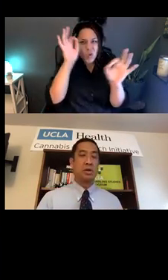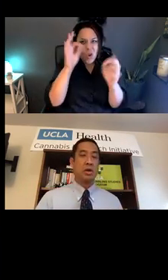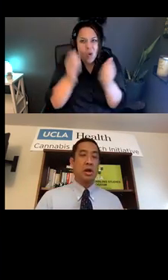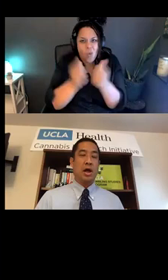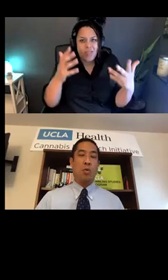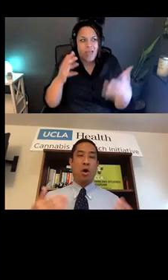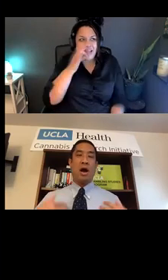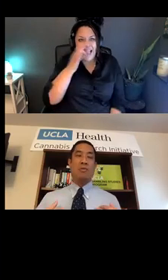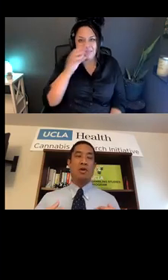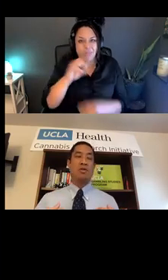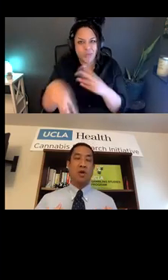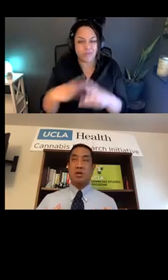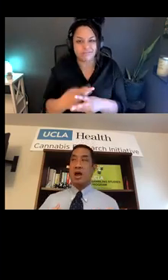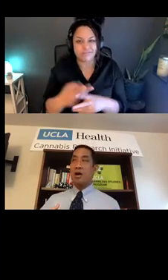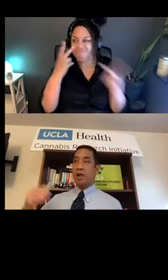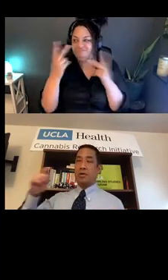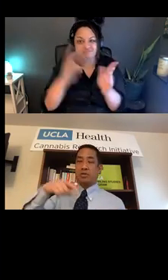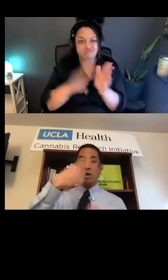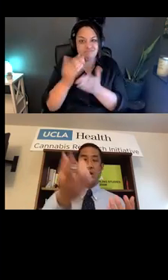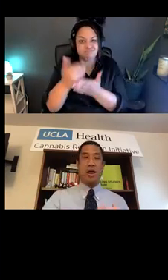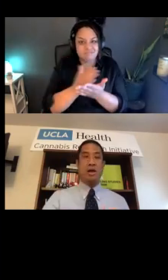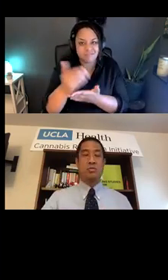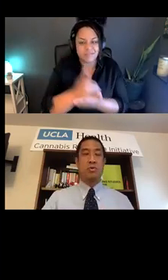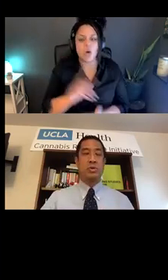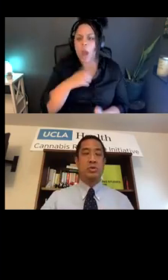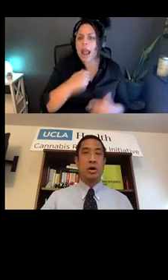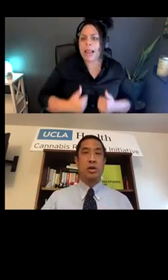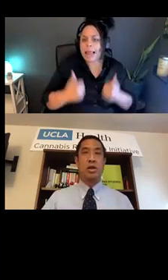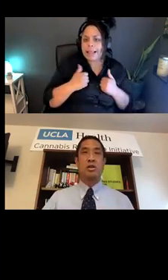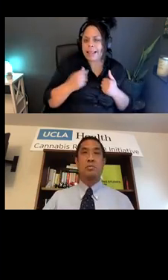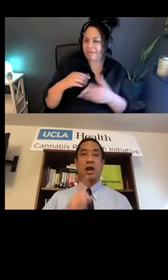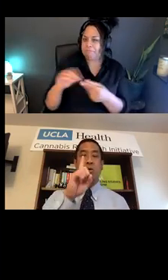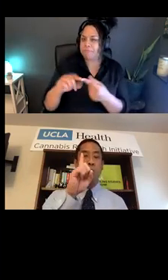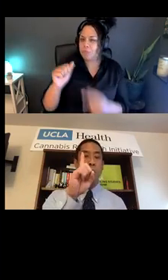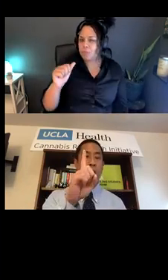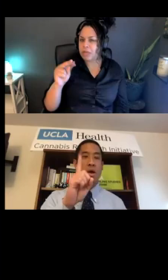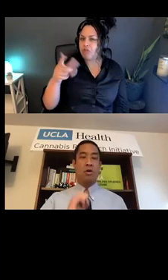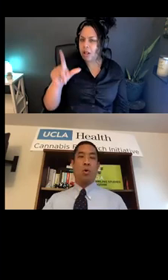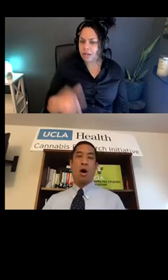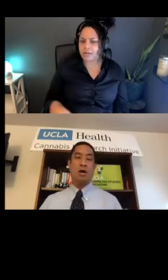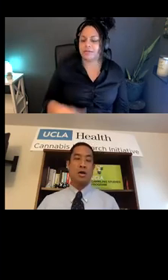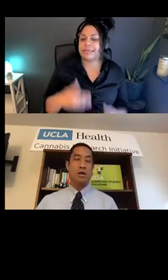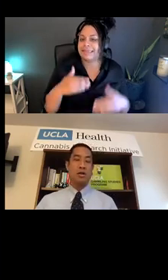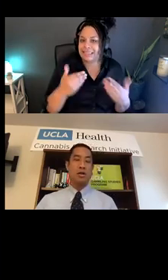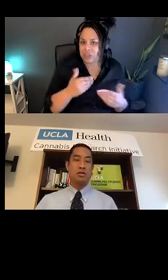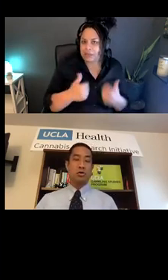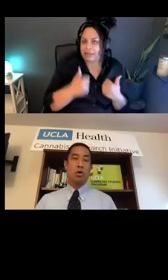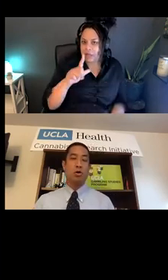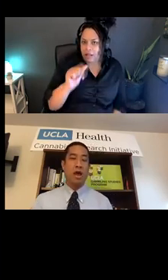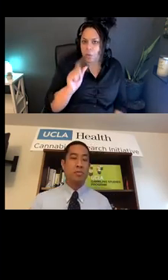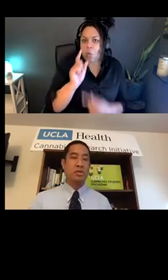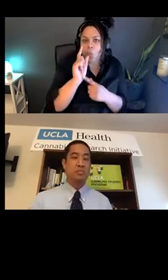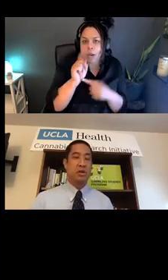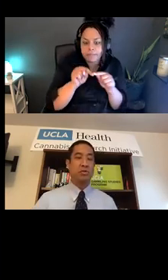cannabis. Where I'm living right now, I was telling Angela before we started, it is about a 1-minute walk to the